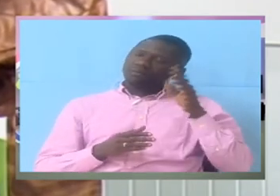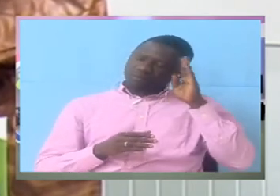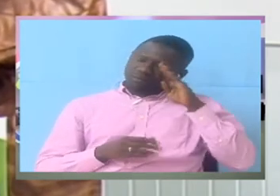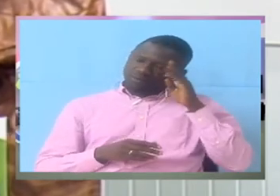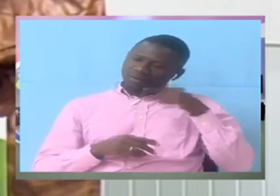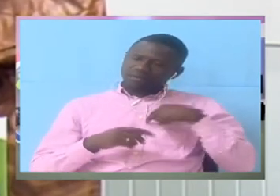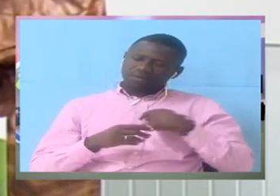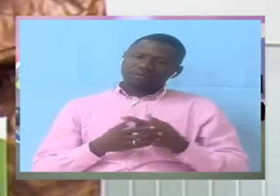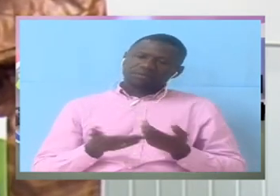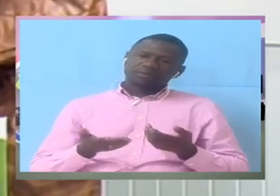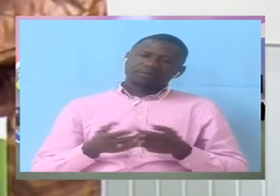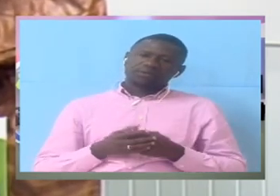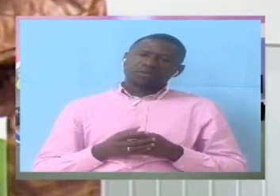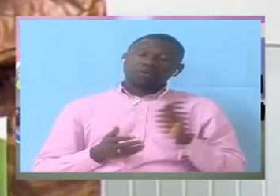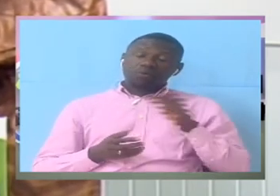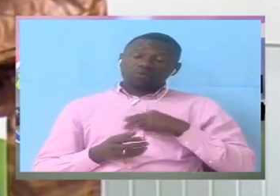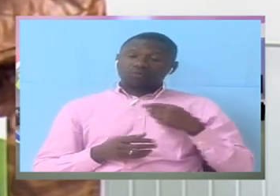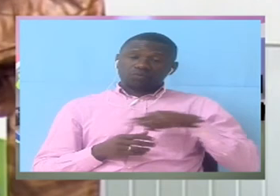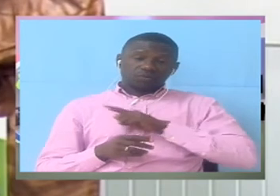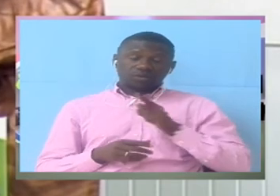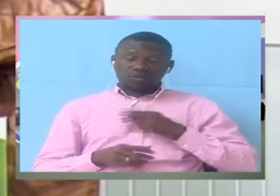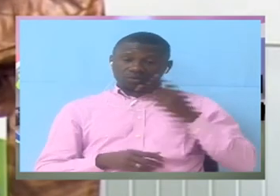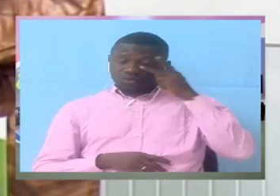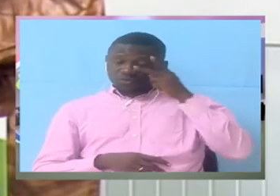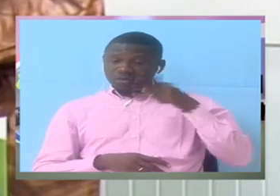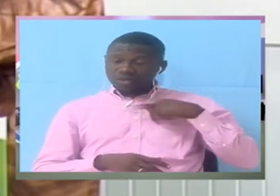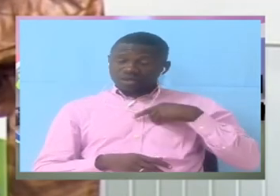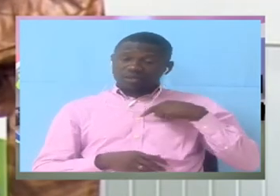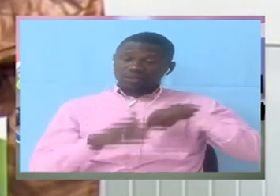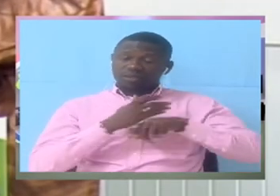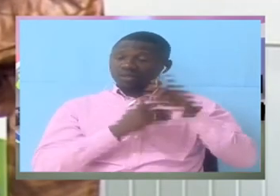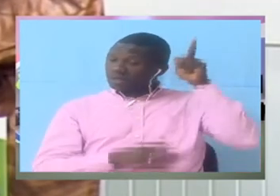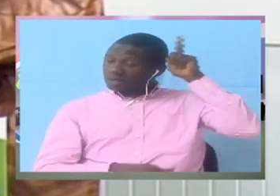Huh? But we saw with our eyes in Liberia.